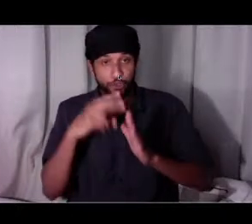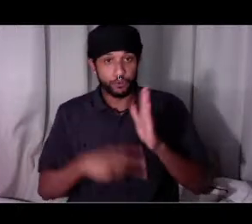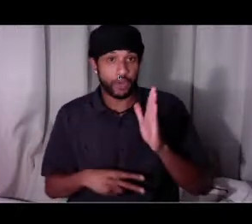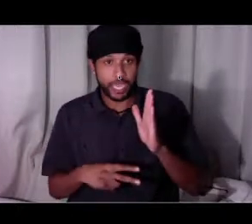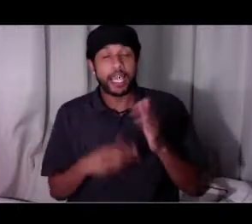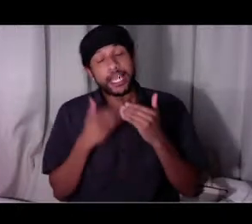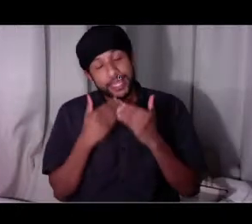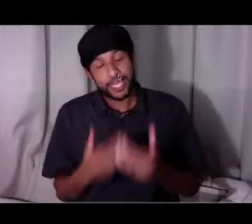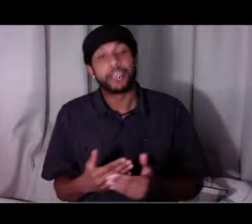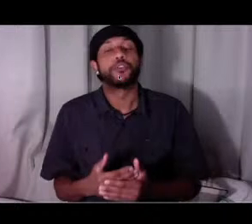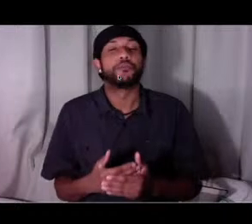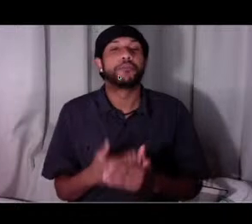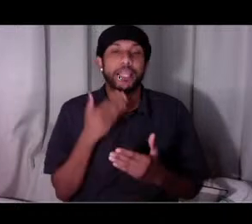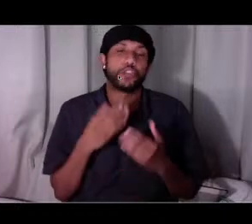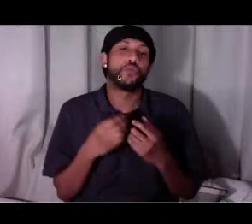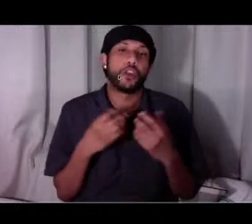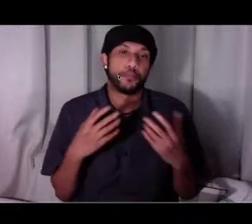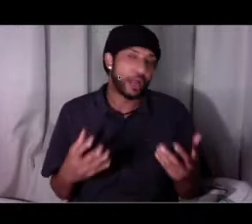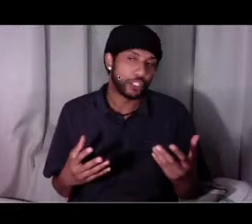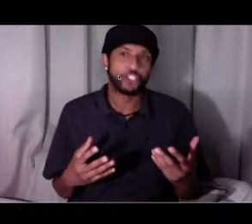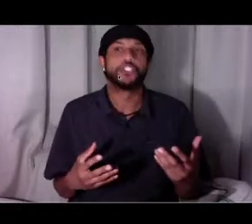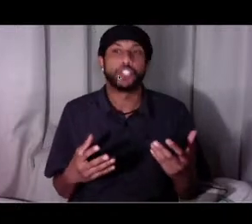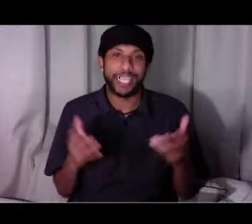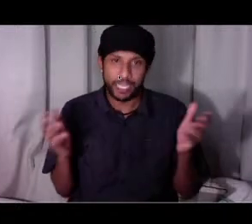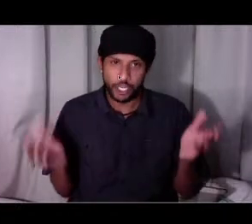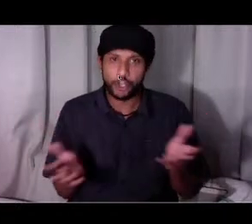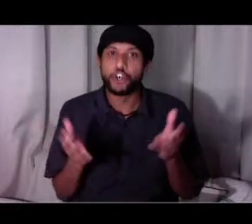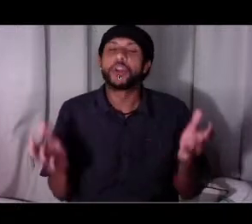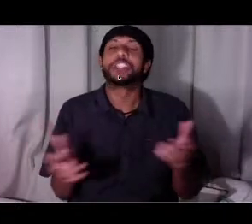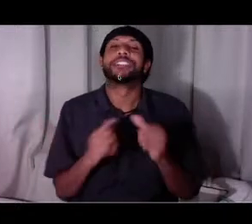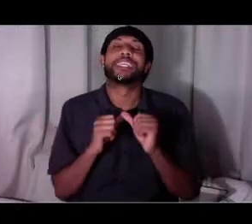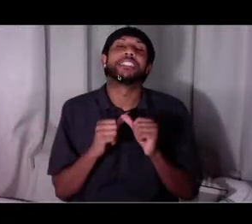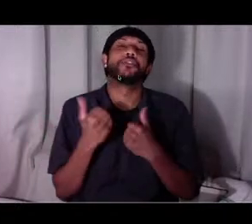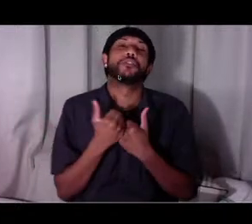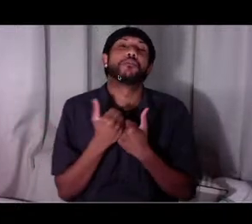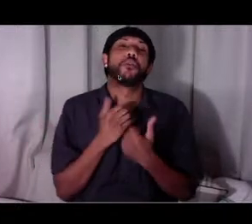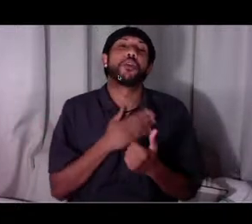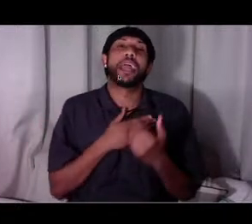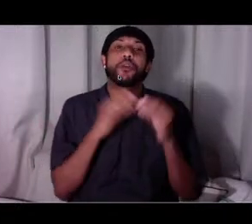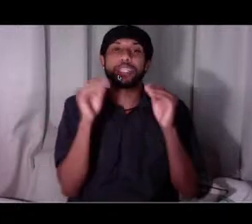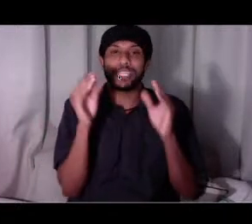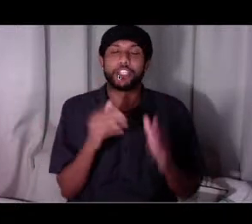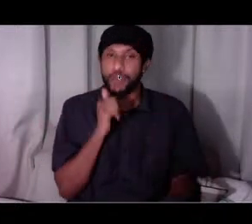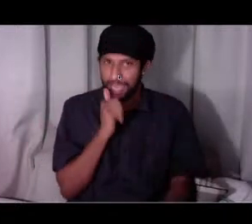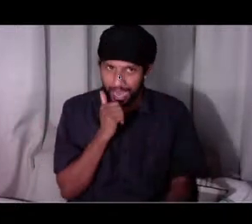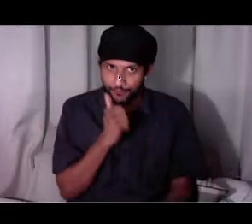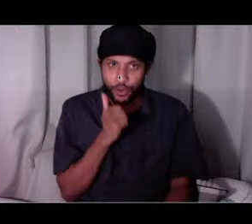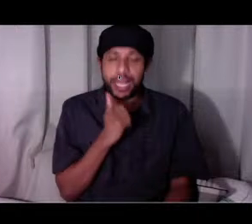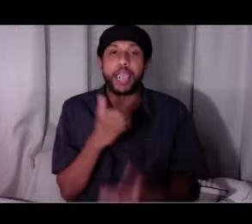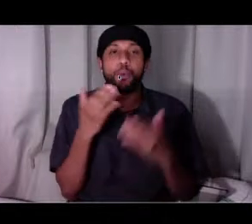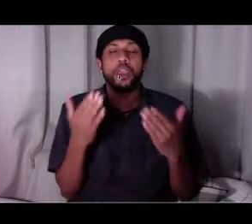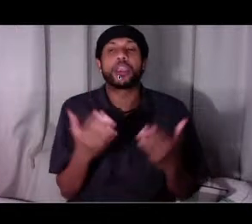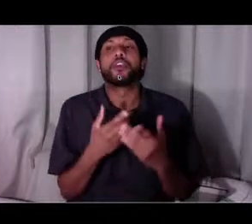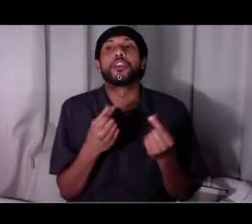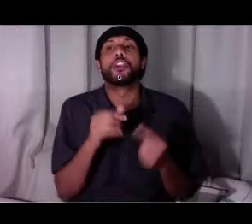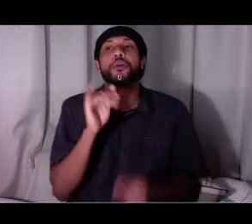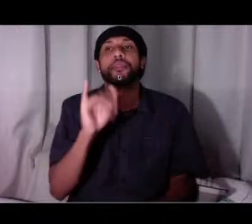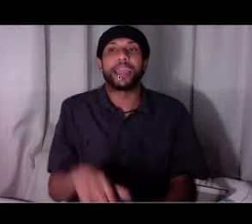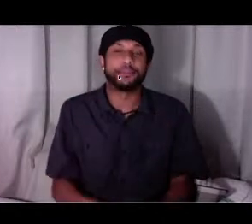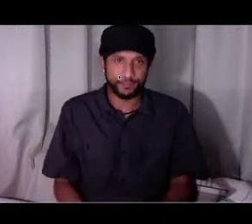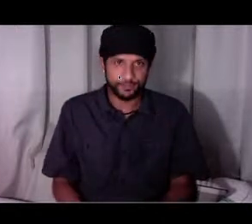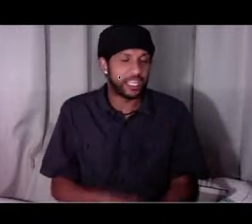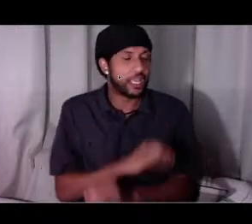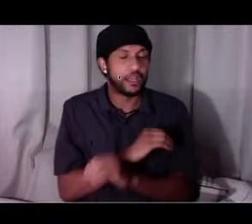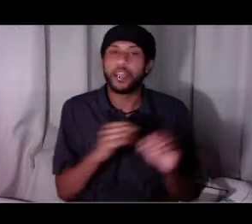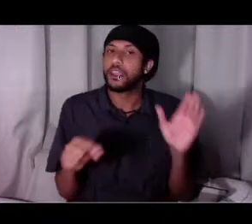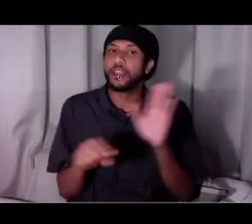us thank you thank you very much it again encourages us to continue to support our teachers every day we're here to do that nothing